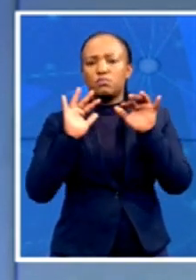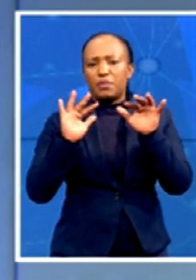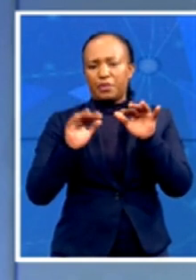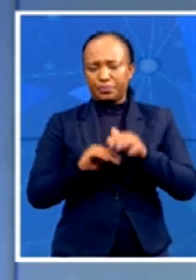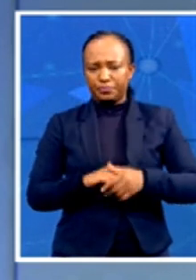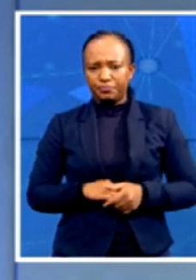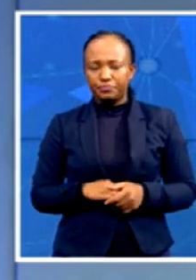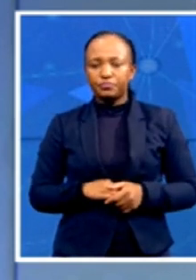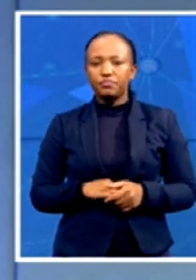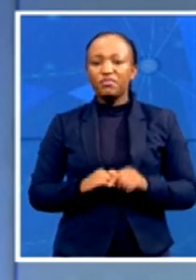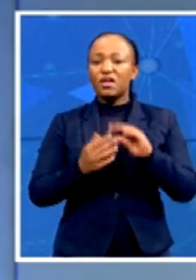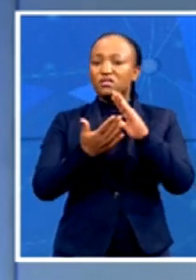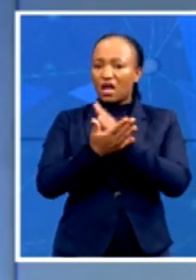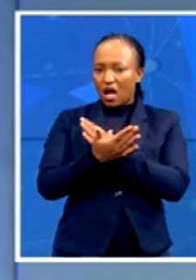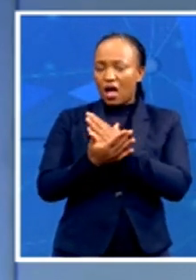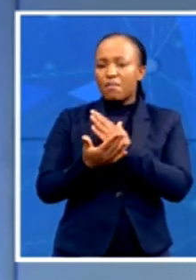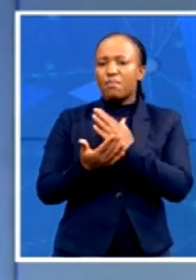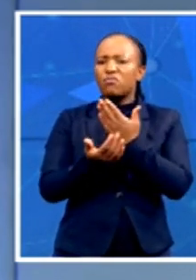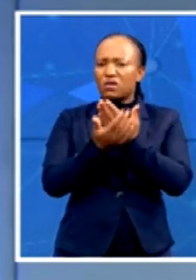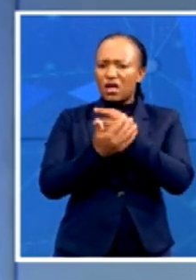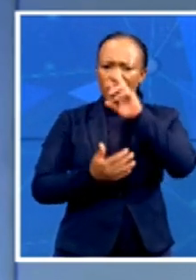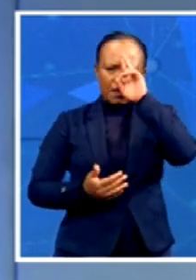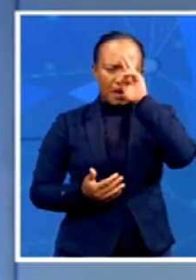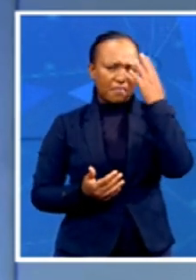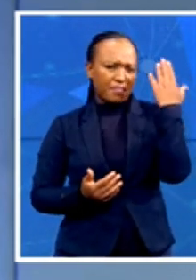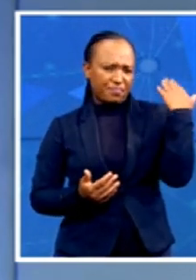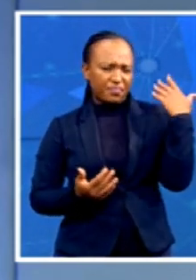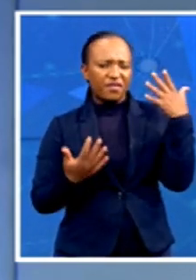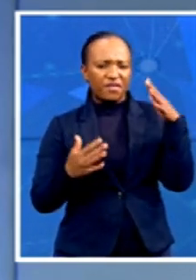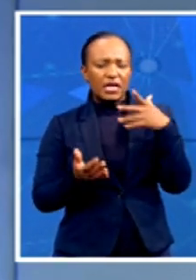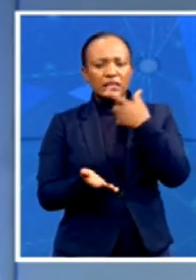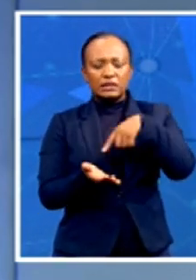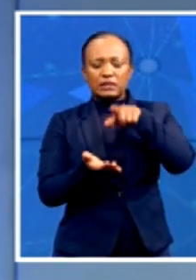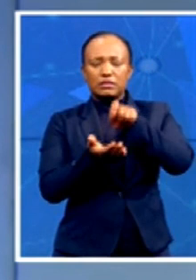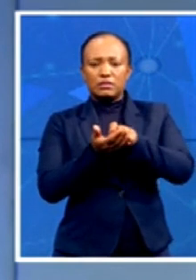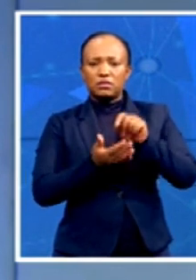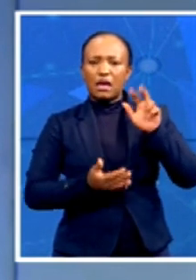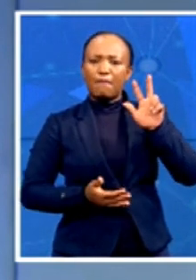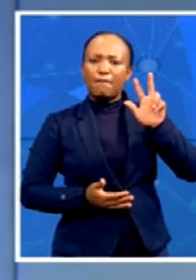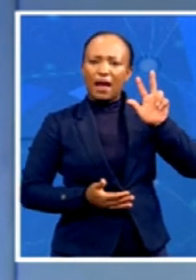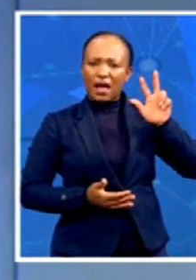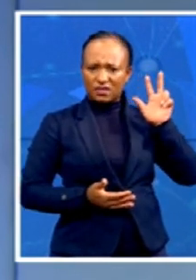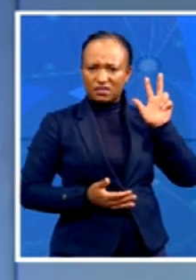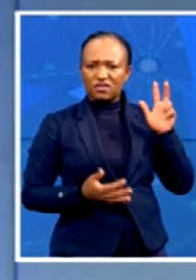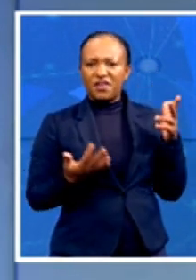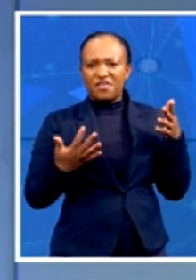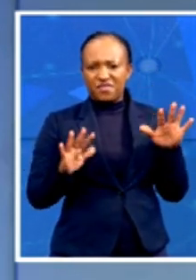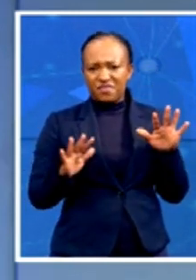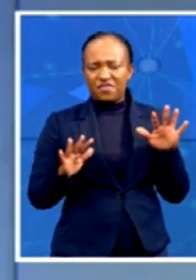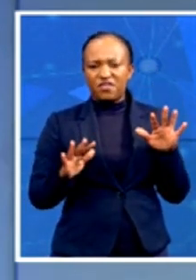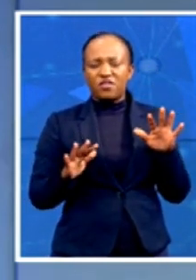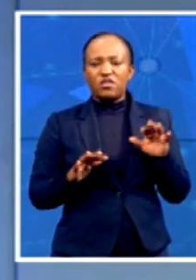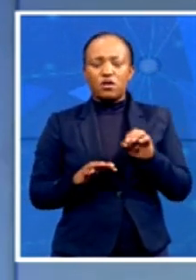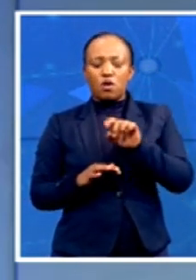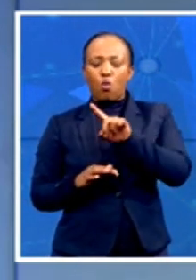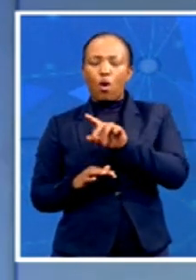pledge that was made by our forebears in 1955 when they